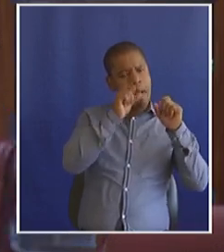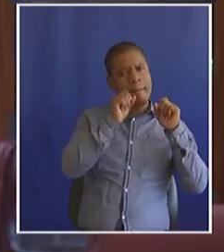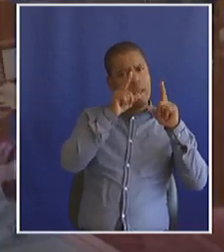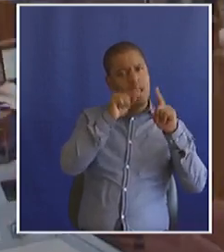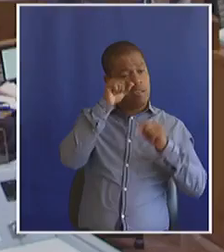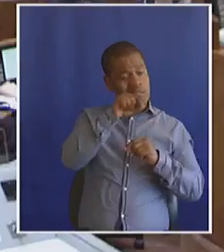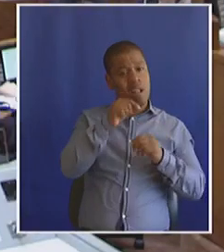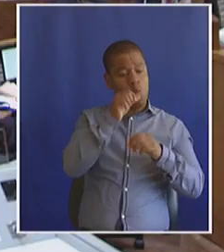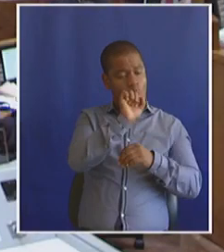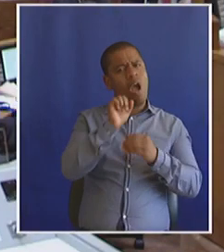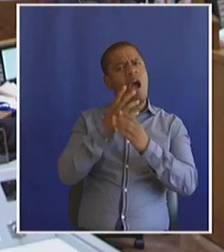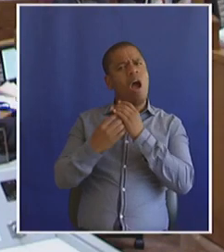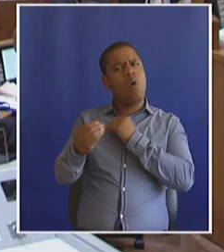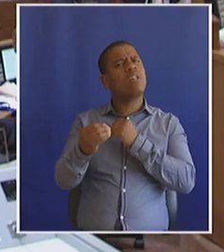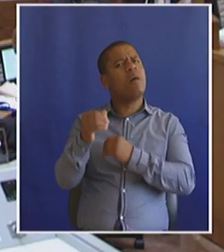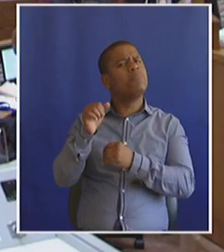Deputy Minister.